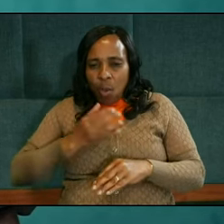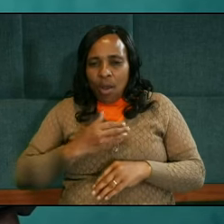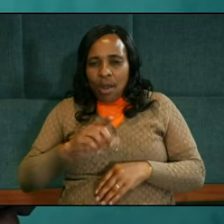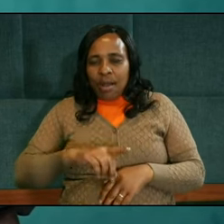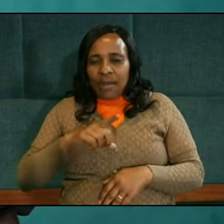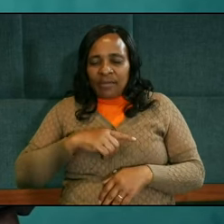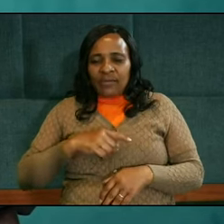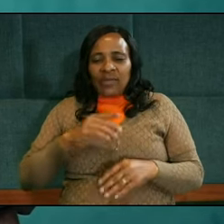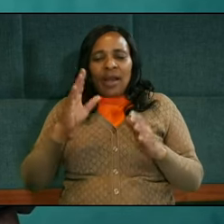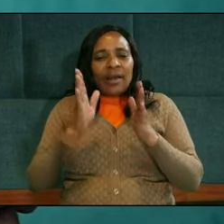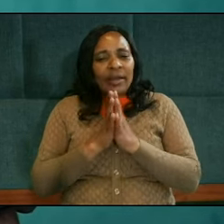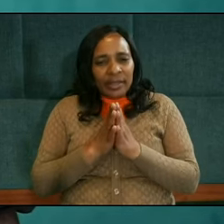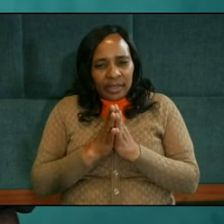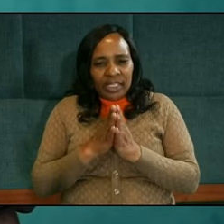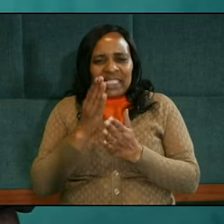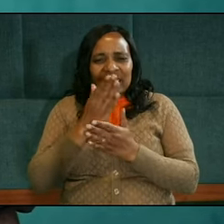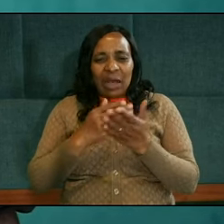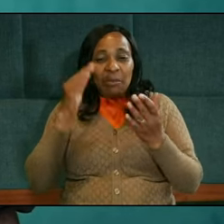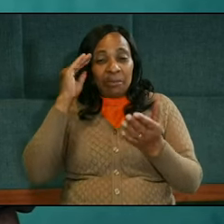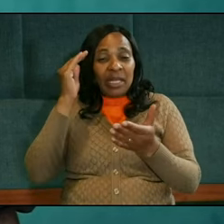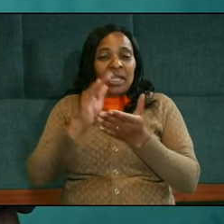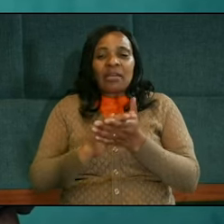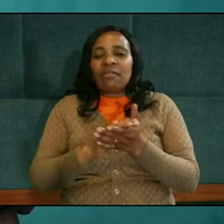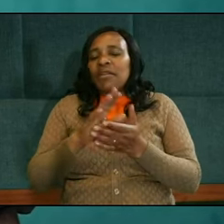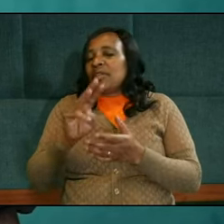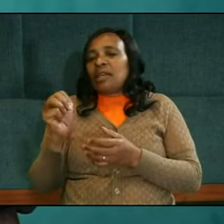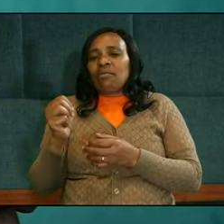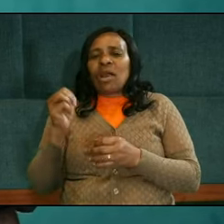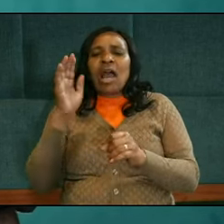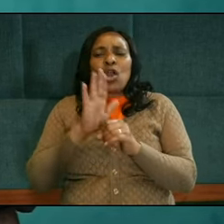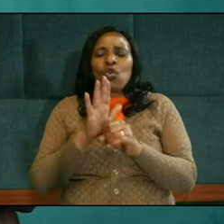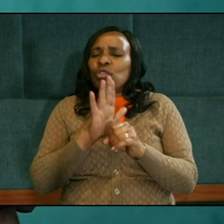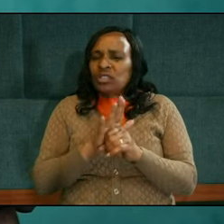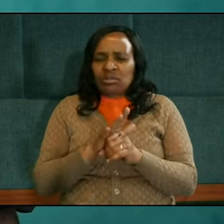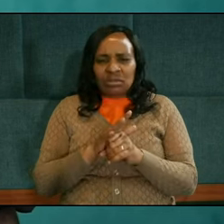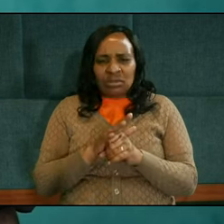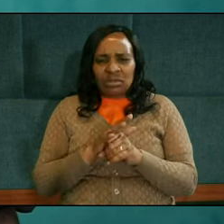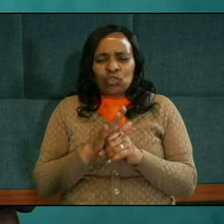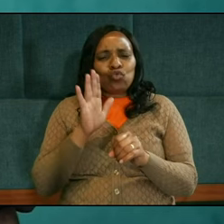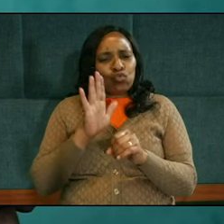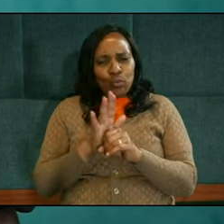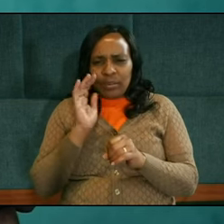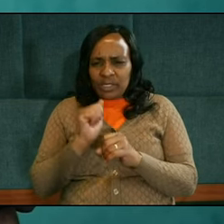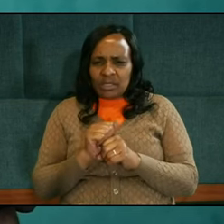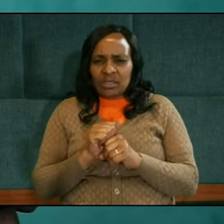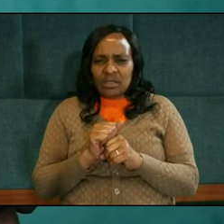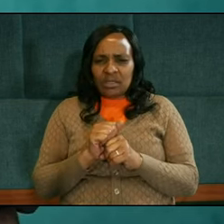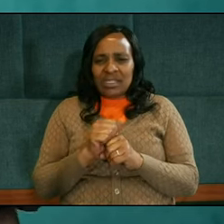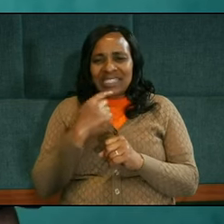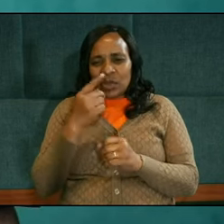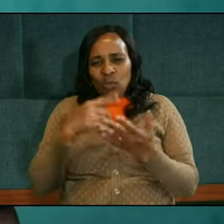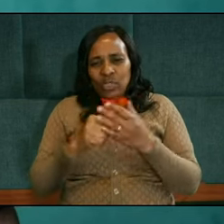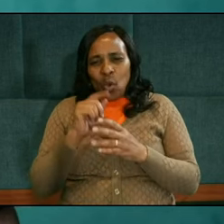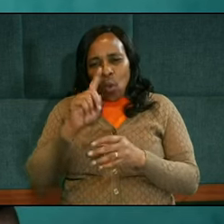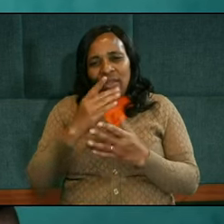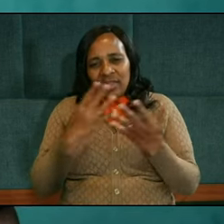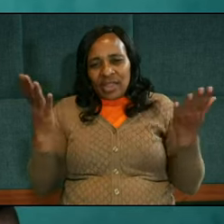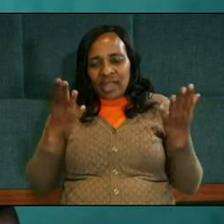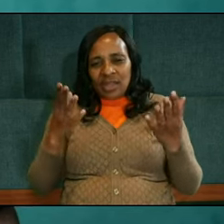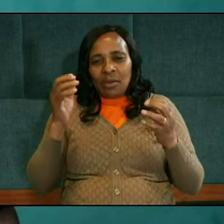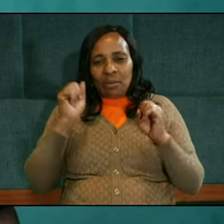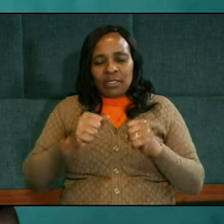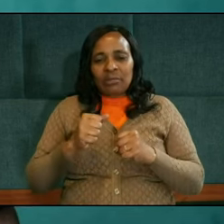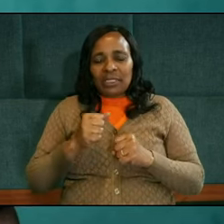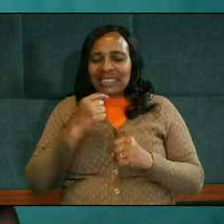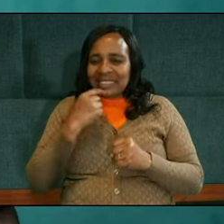And some believe in them excessively, too much. You see, one thing we have to put straight here is